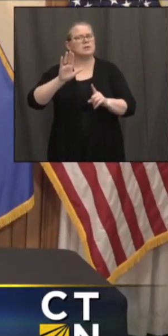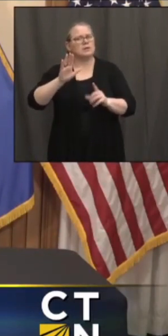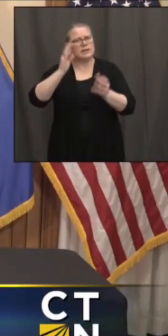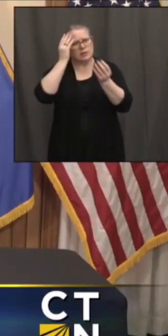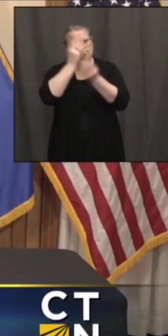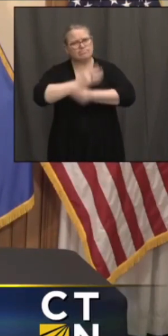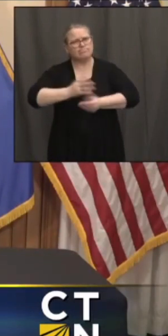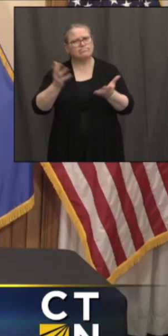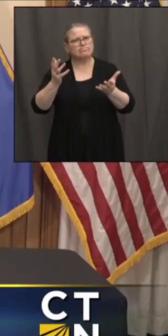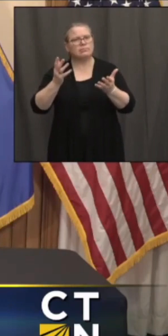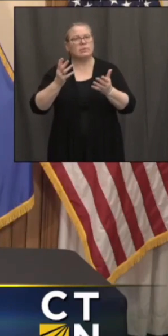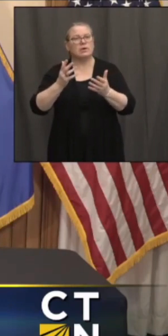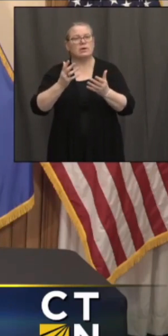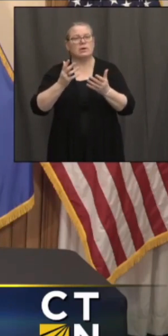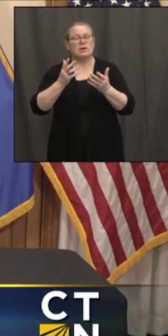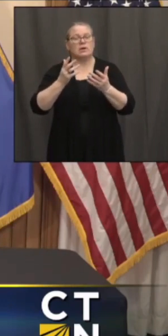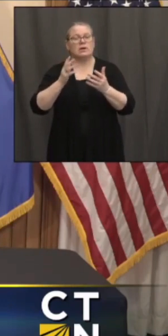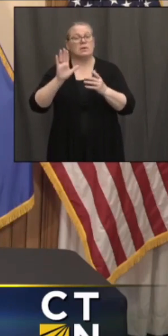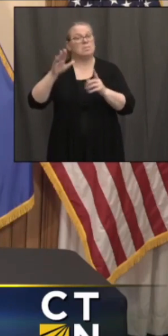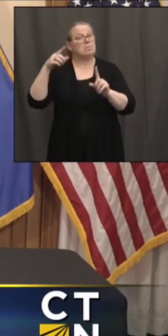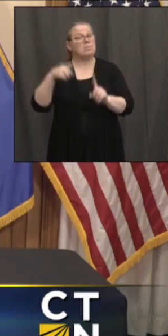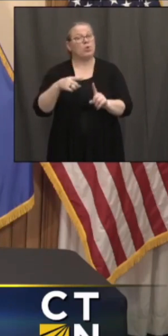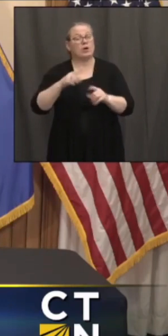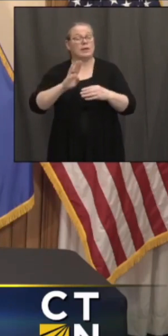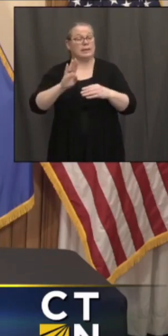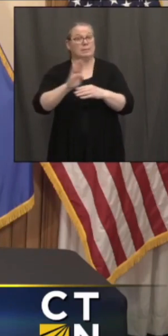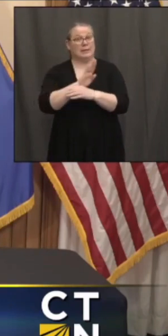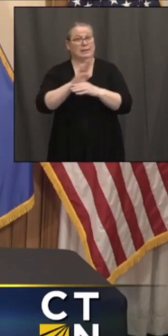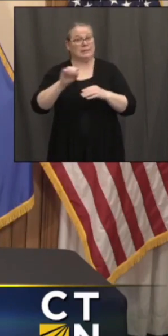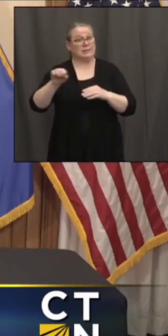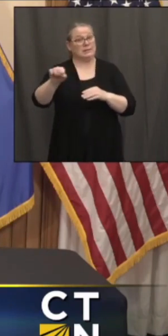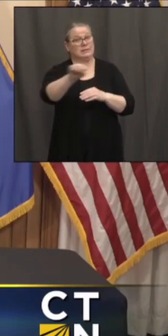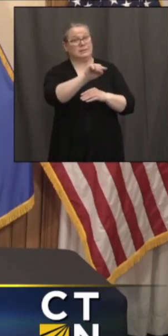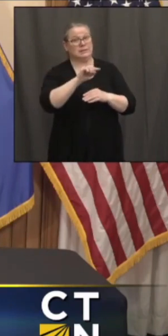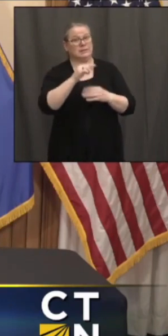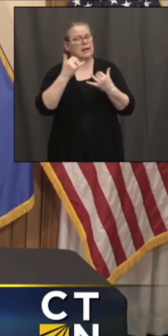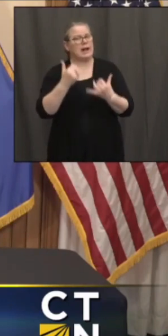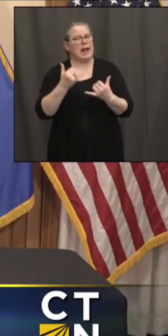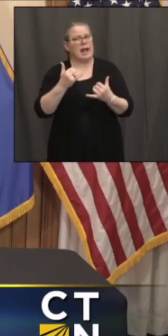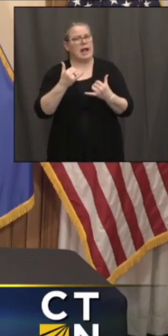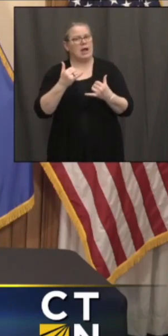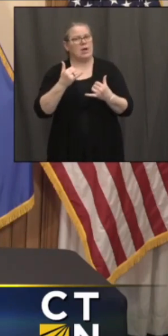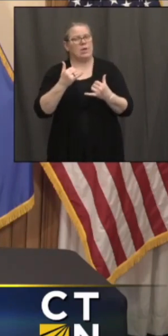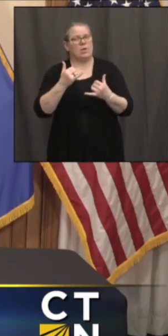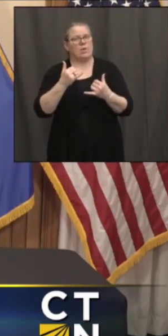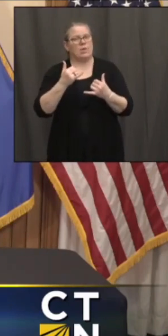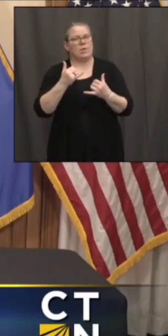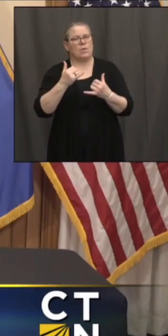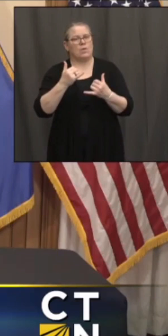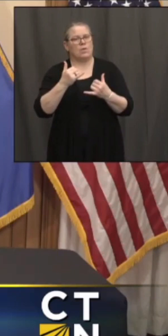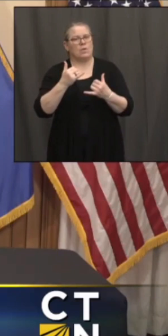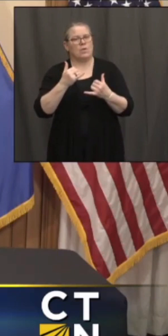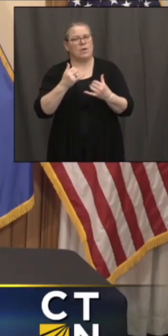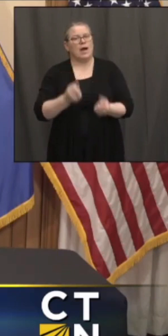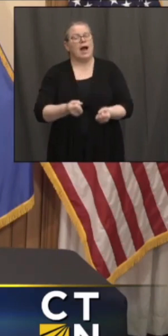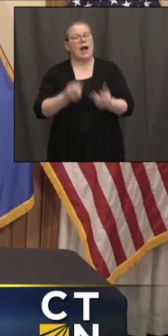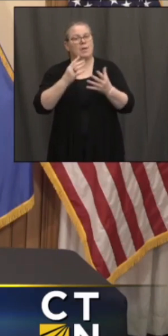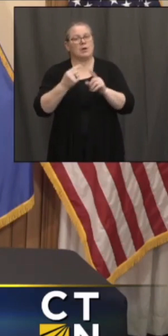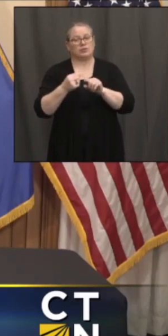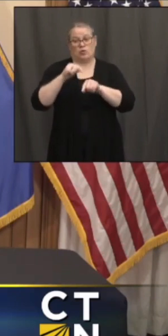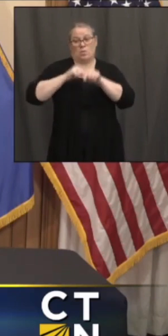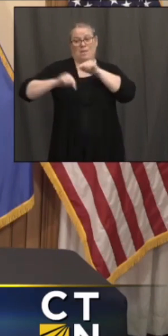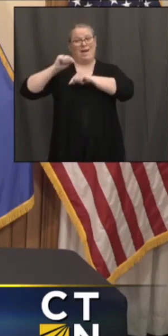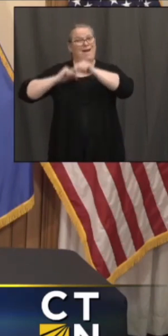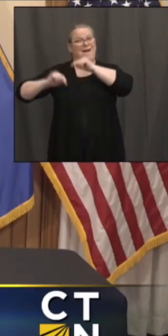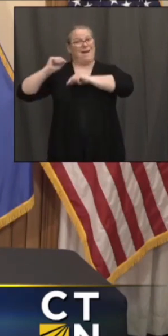businesses, one of the major points in this release was that these businesses will now be limited in what they can retroactively deduct